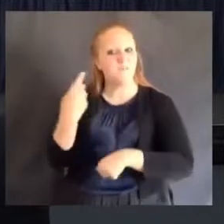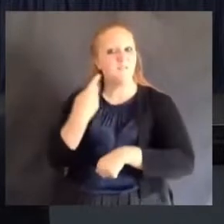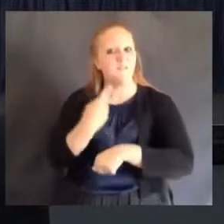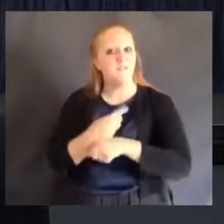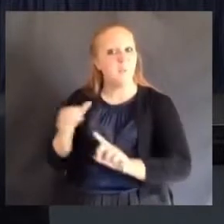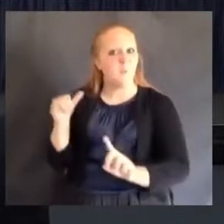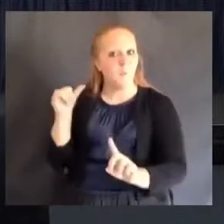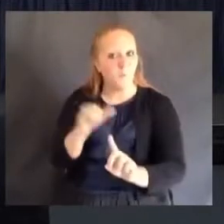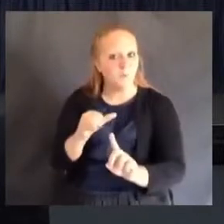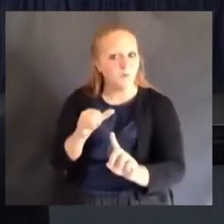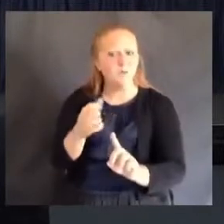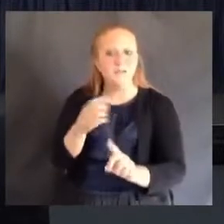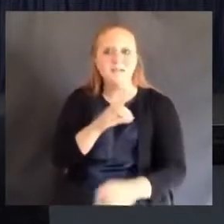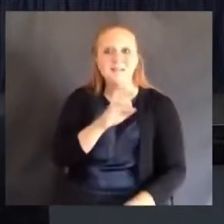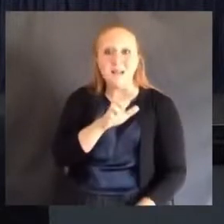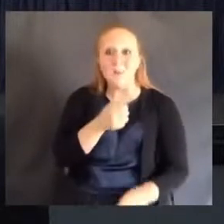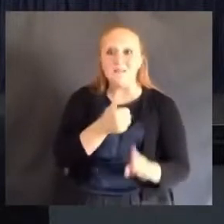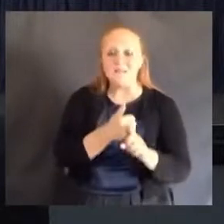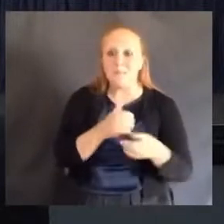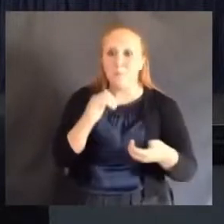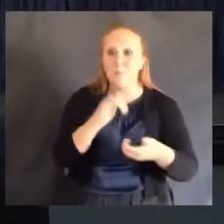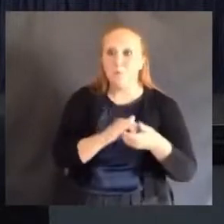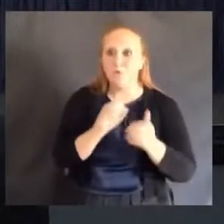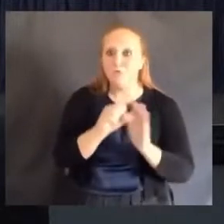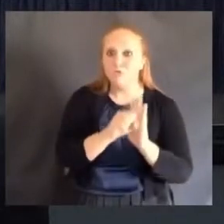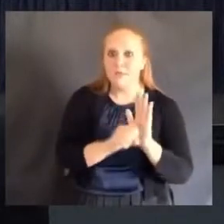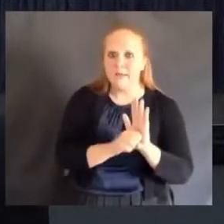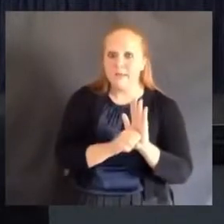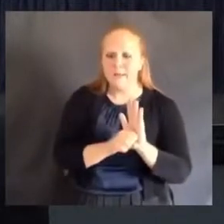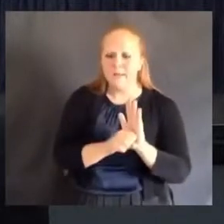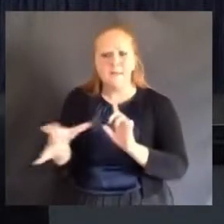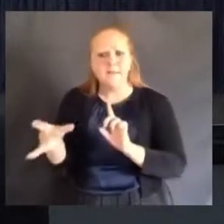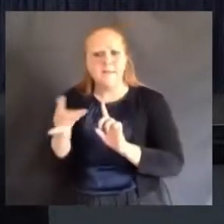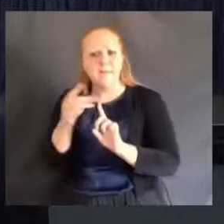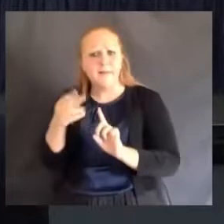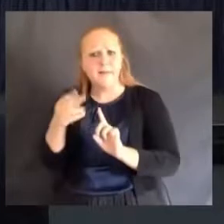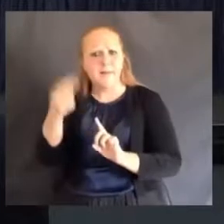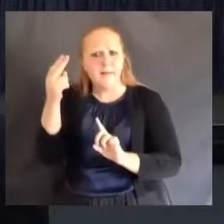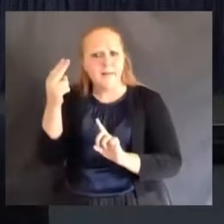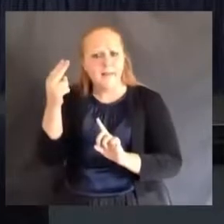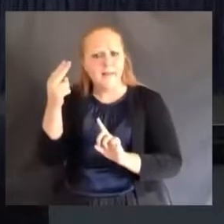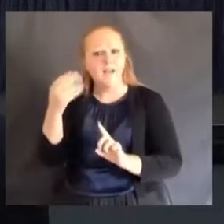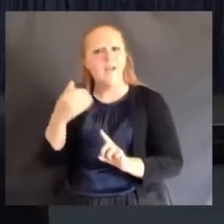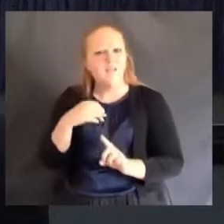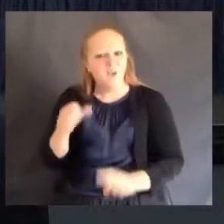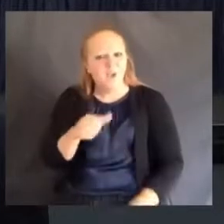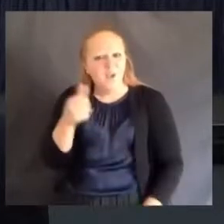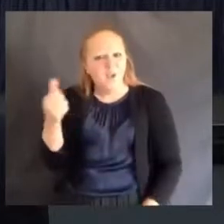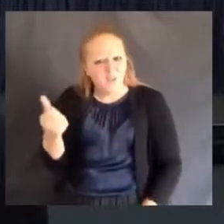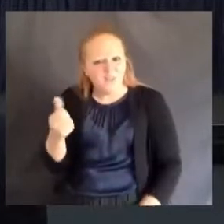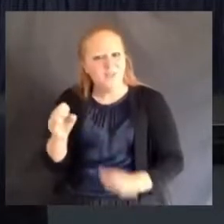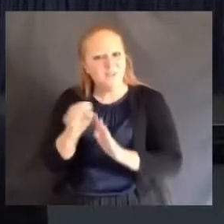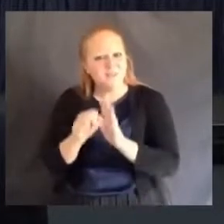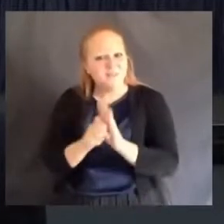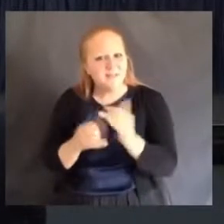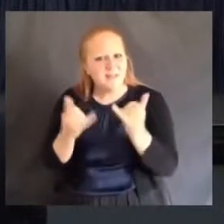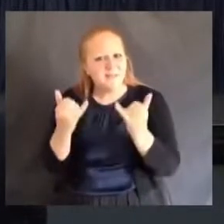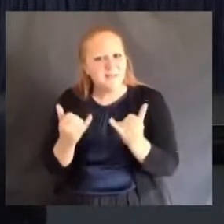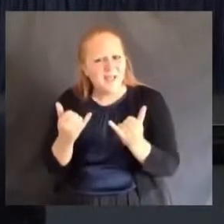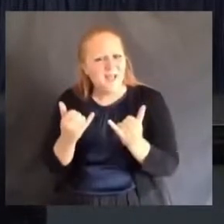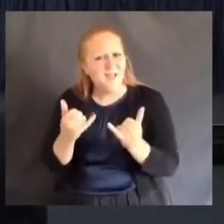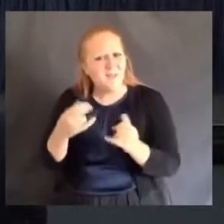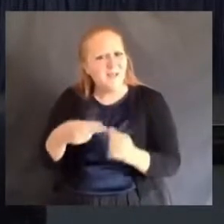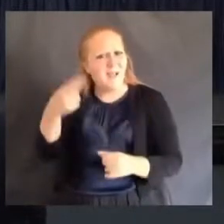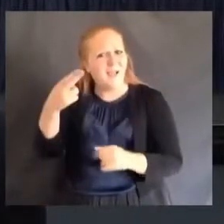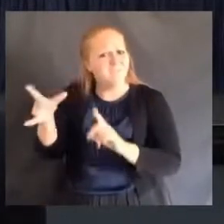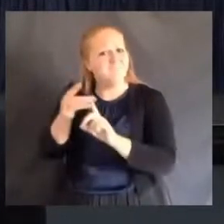is a partner state, that its infection rate is not in the same league as the other states where they're going up. You know, we have commuters going between Delaware and the tri-state